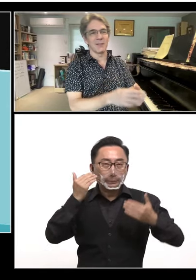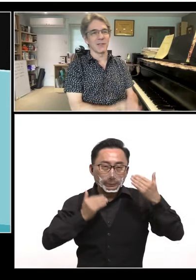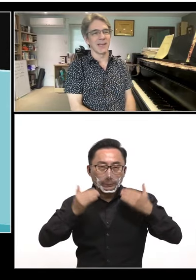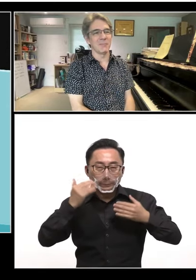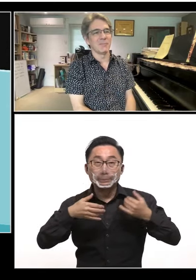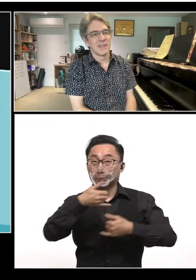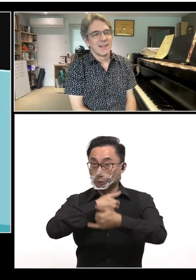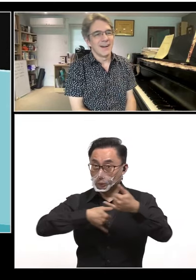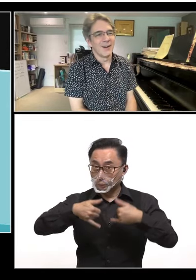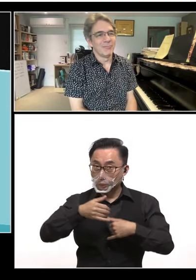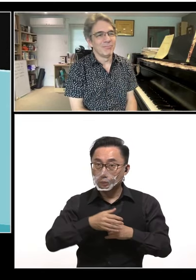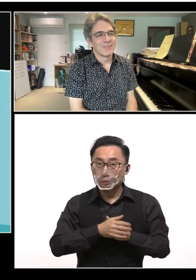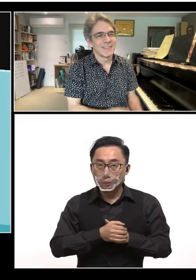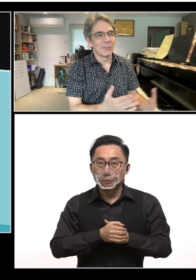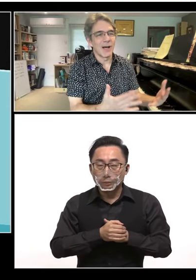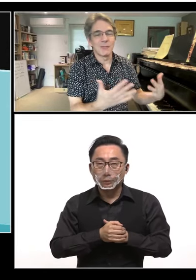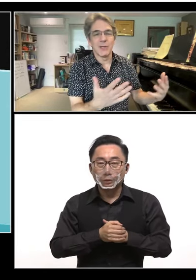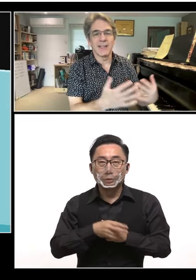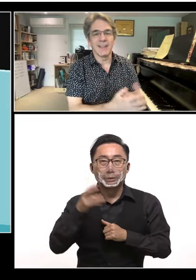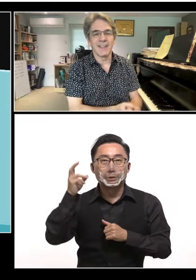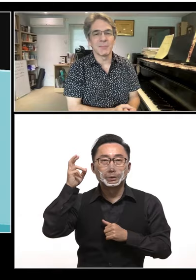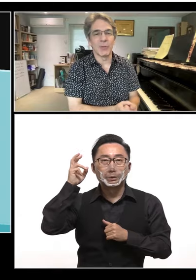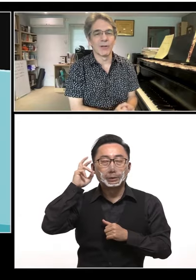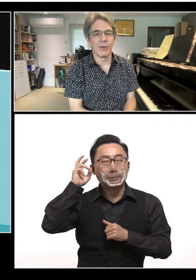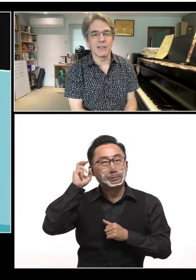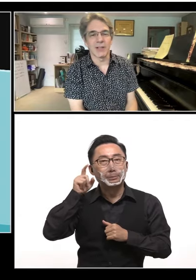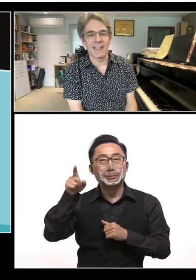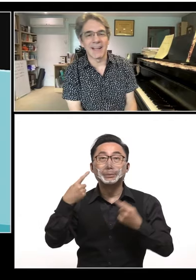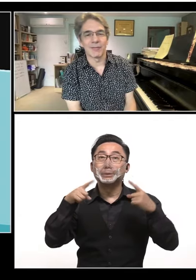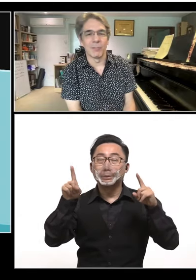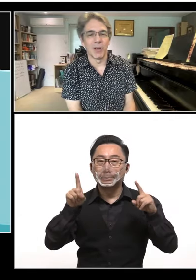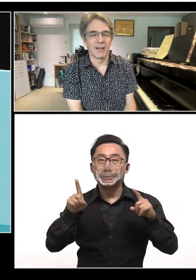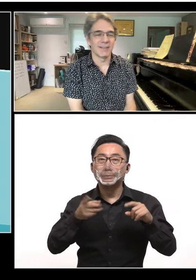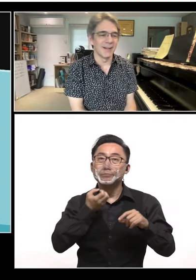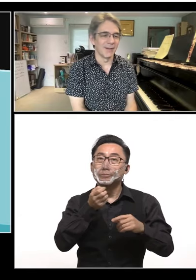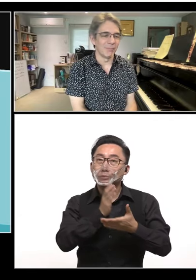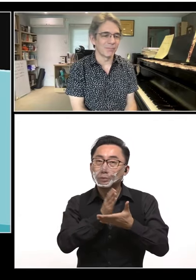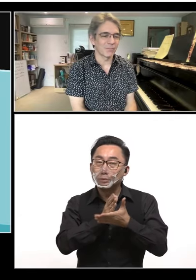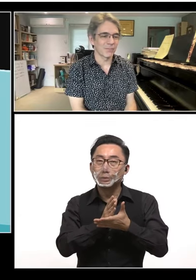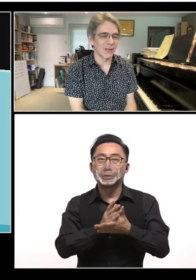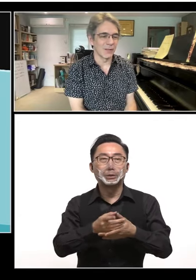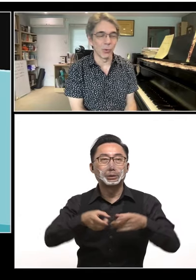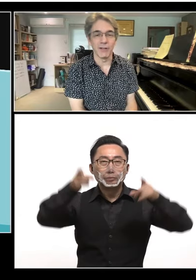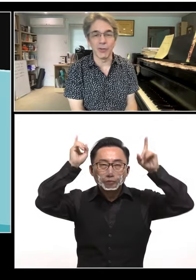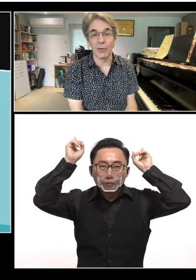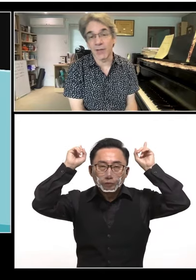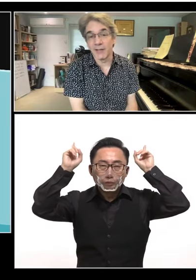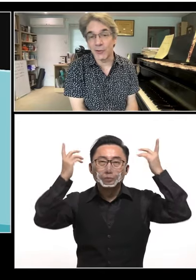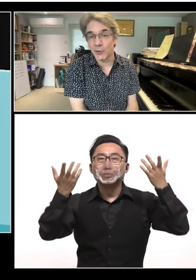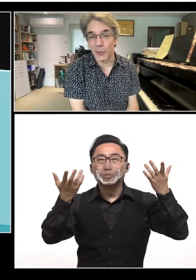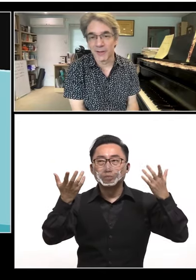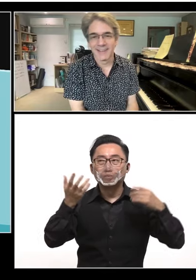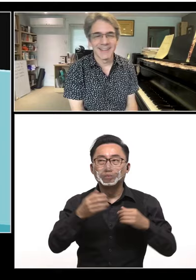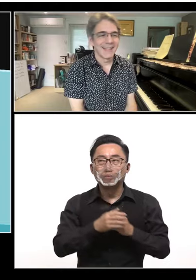ways that became sometimes ridiculous, but we were always looking at it from the point of view of kind